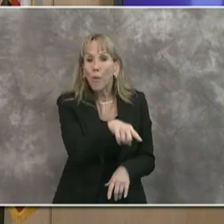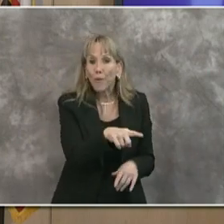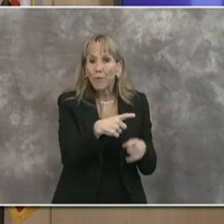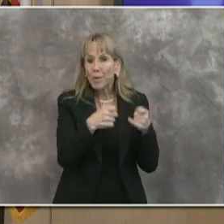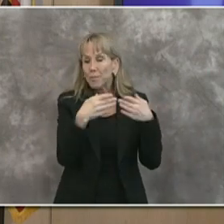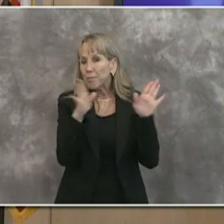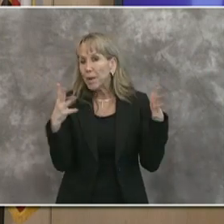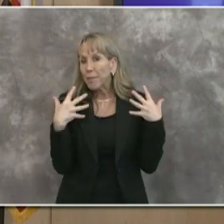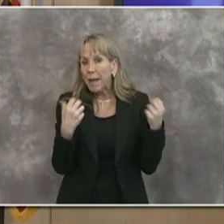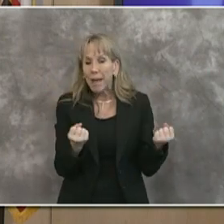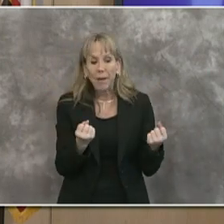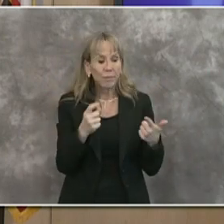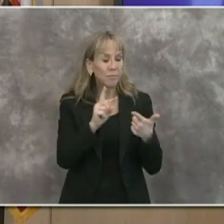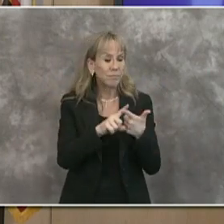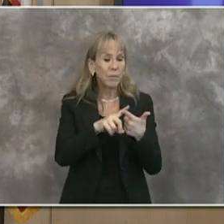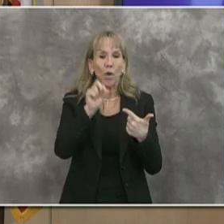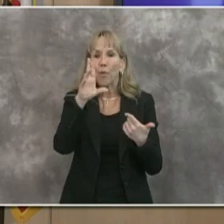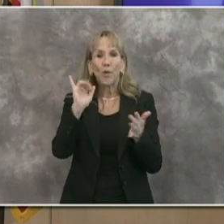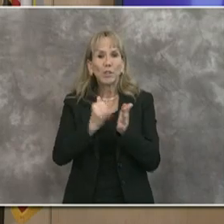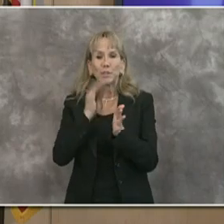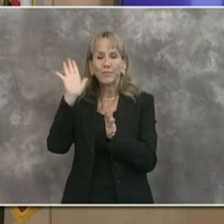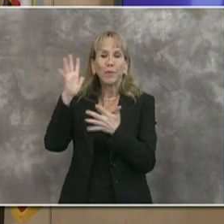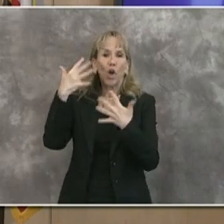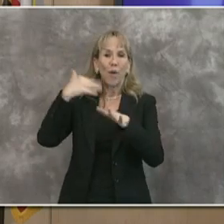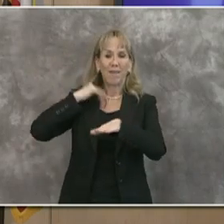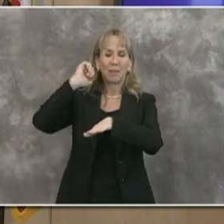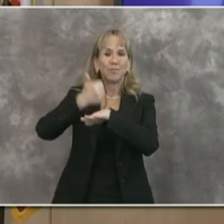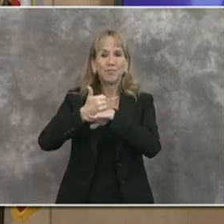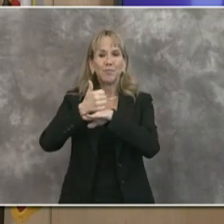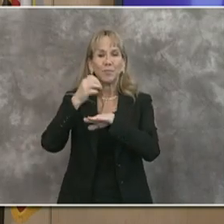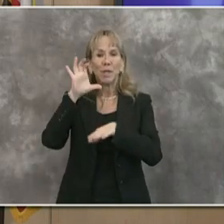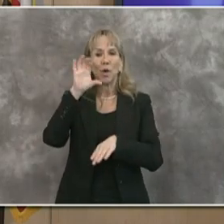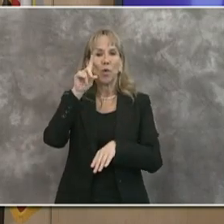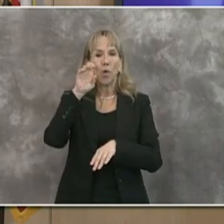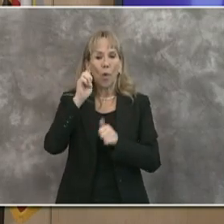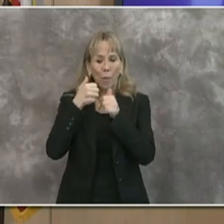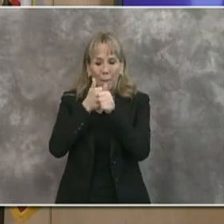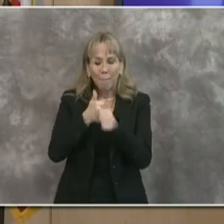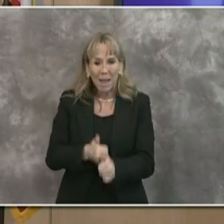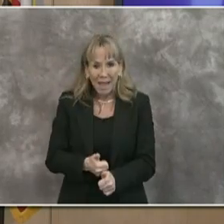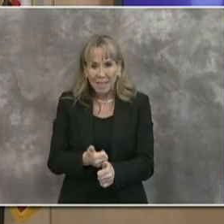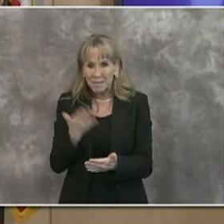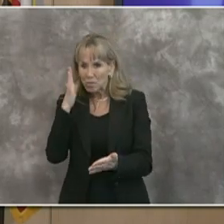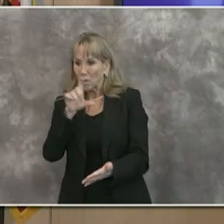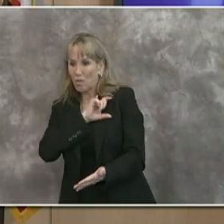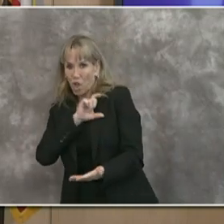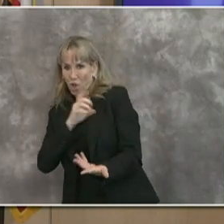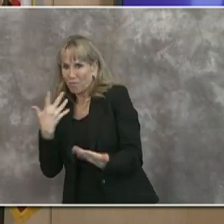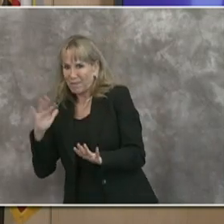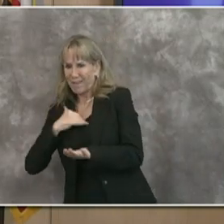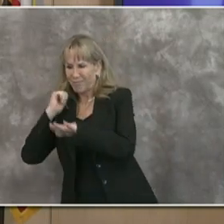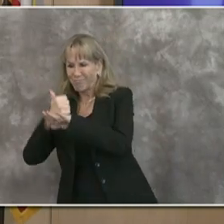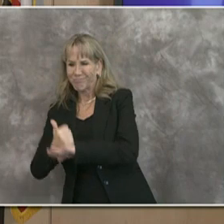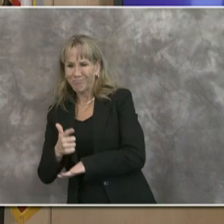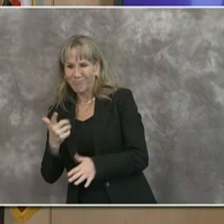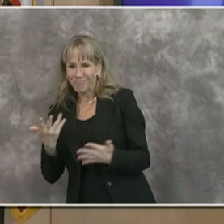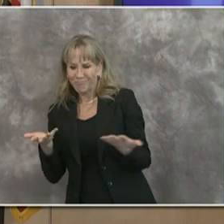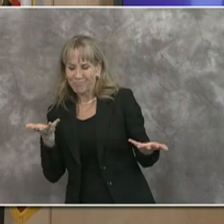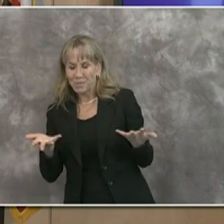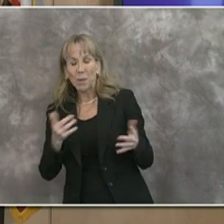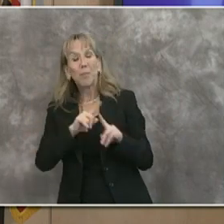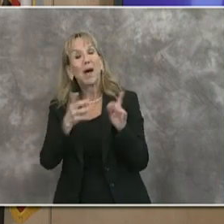something traditionally enforced by code compliance, things that law enforcement will do. But again, our hope would be that you know,